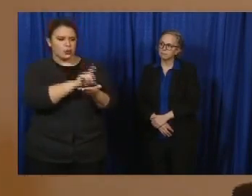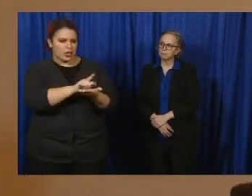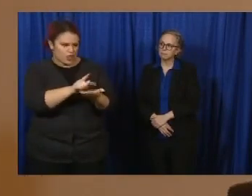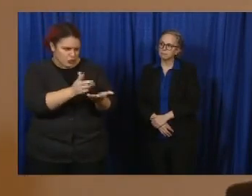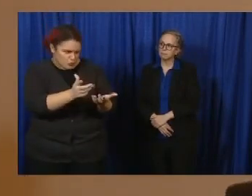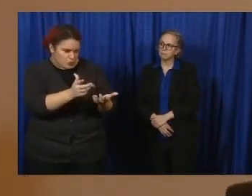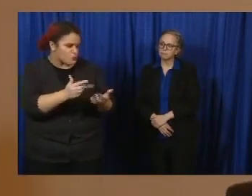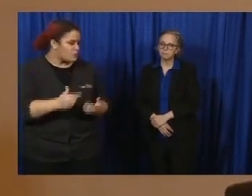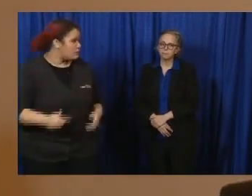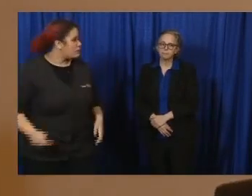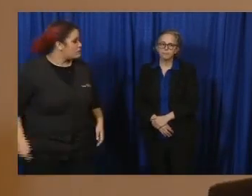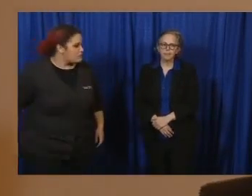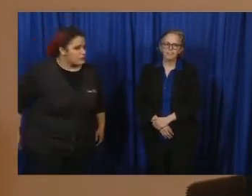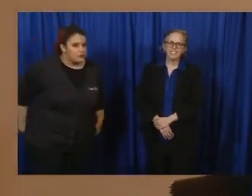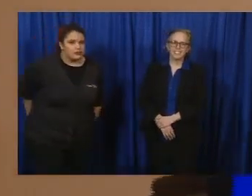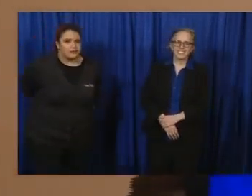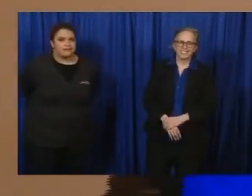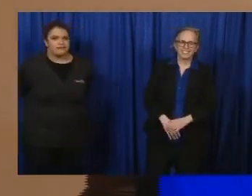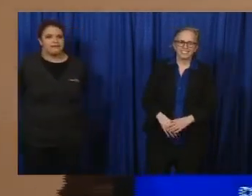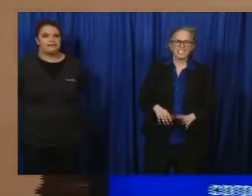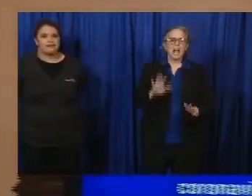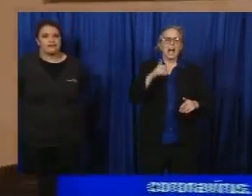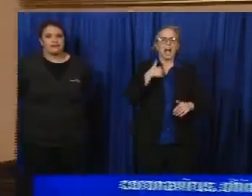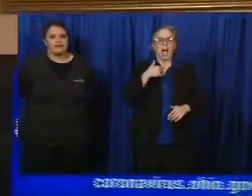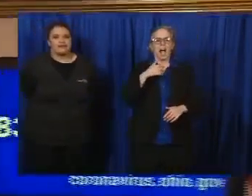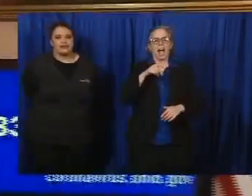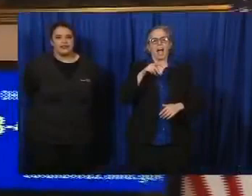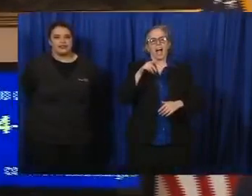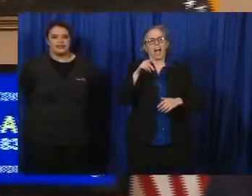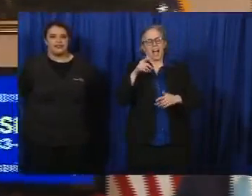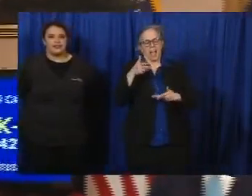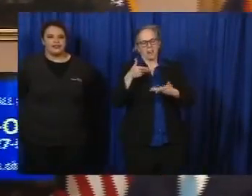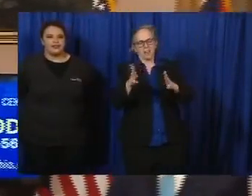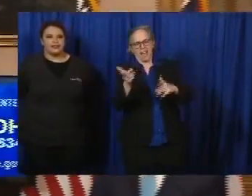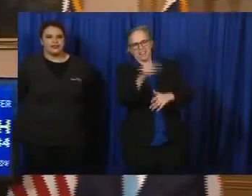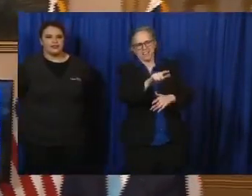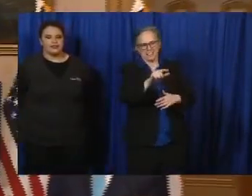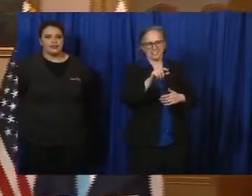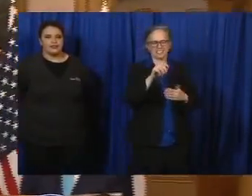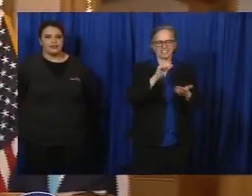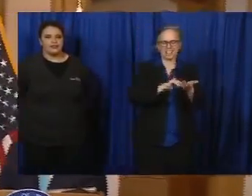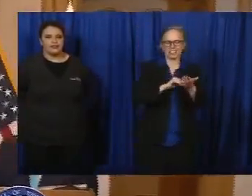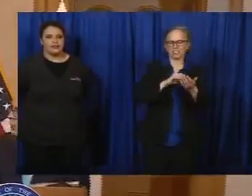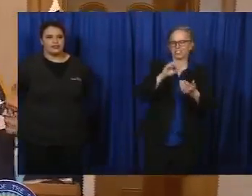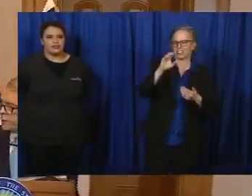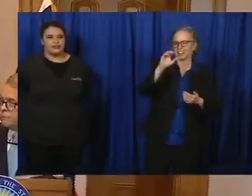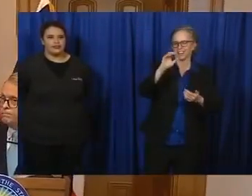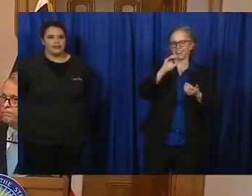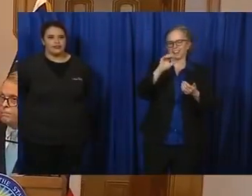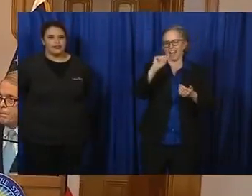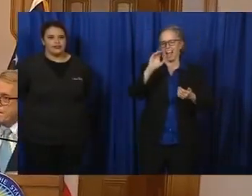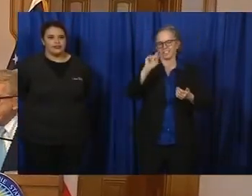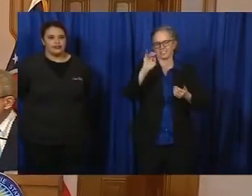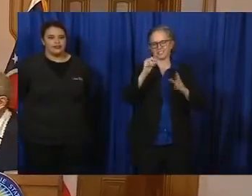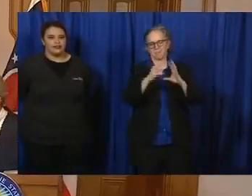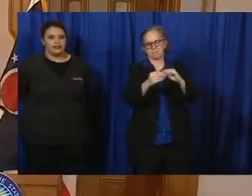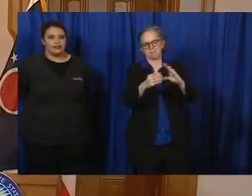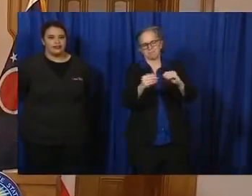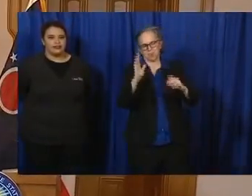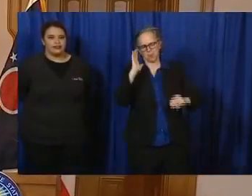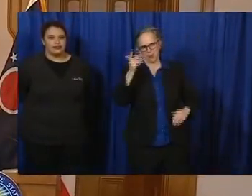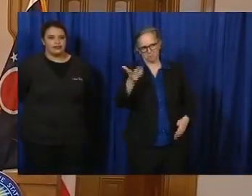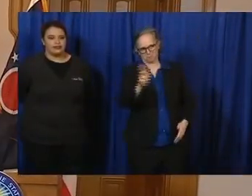Acton answer that because she's been immersed in that and remains immersed in it. All right. Dr. Acton?